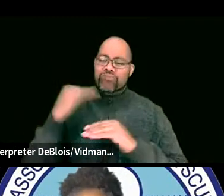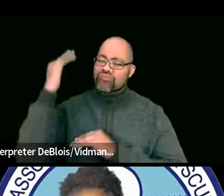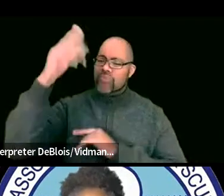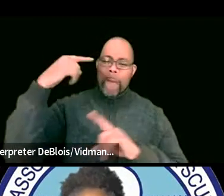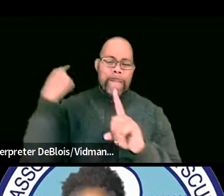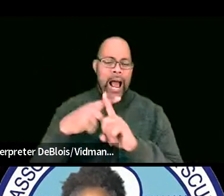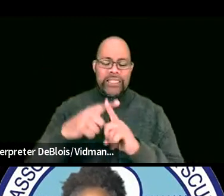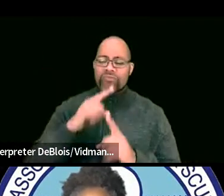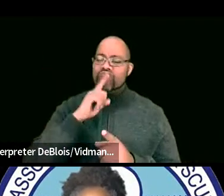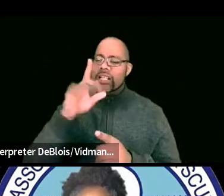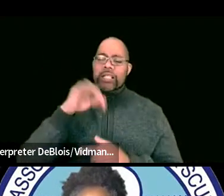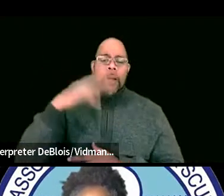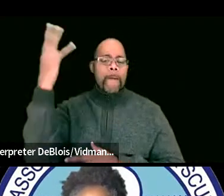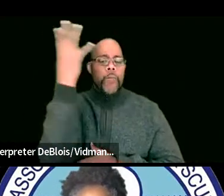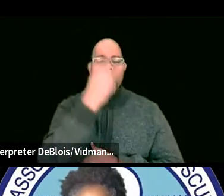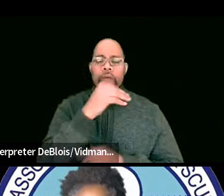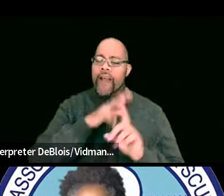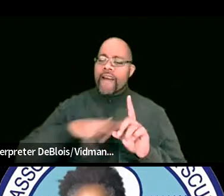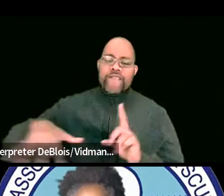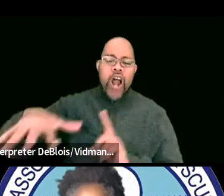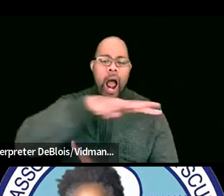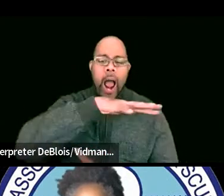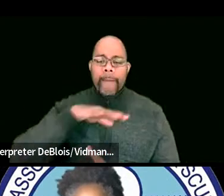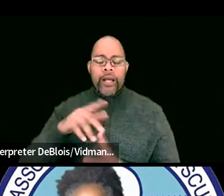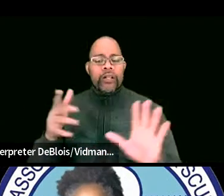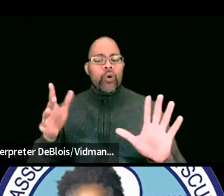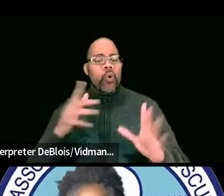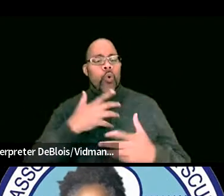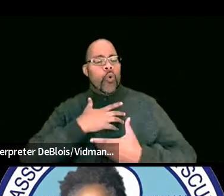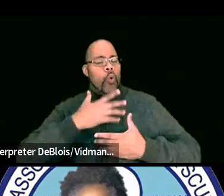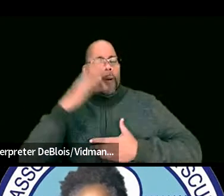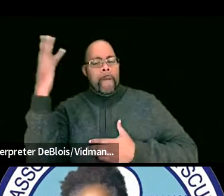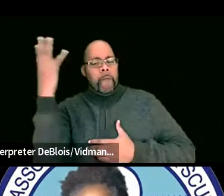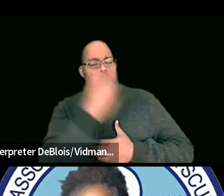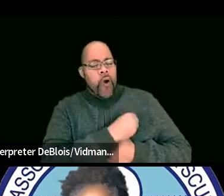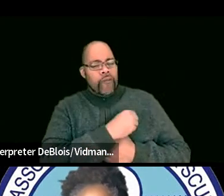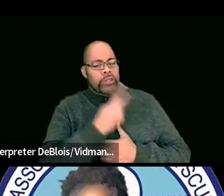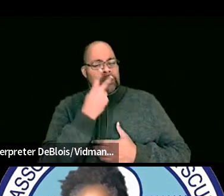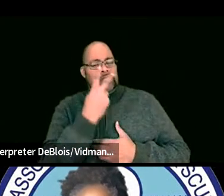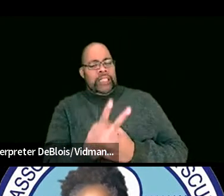on, it's a beautiful environment. It's breathtaking to behold, especially